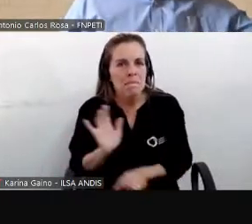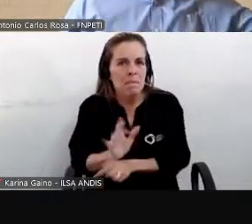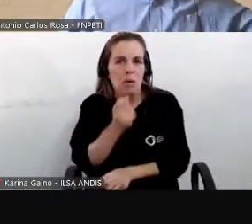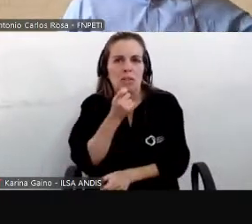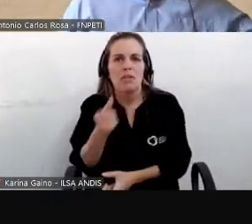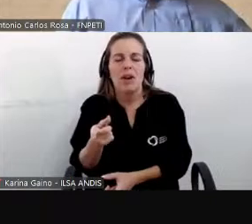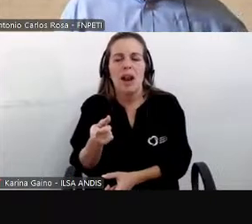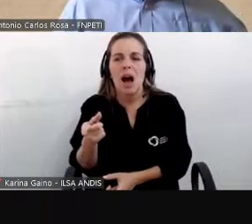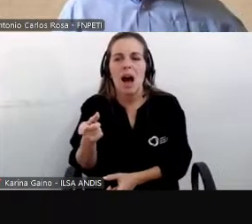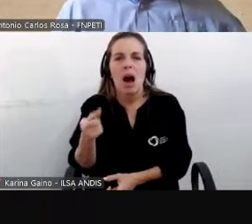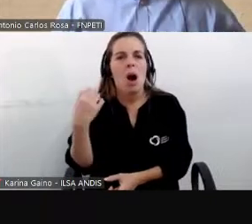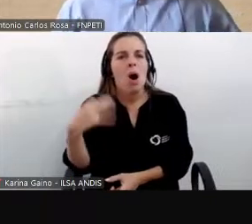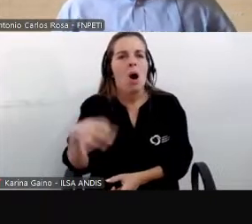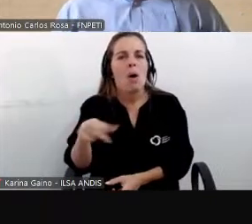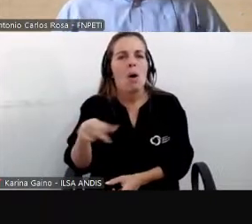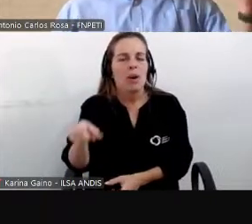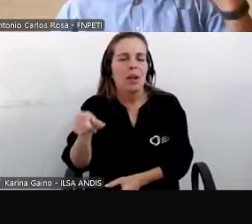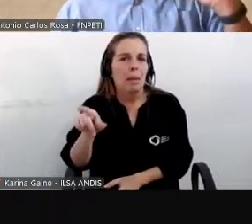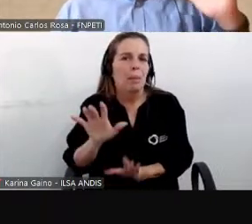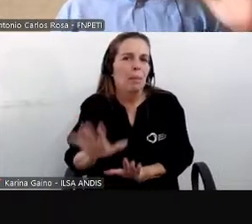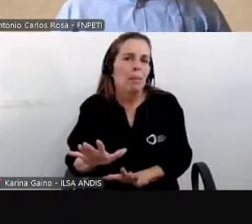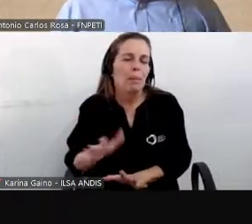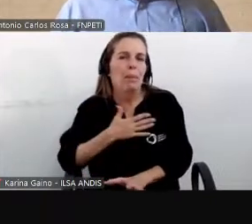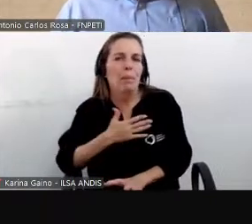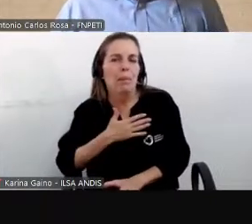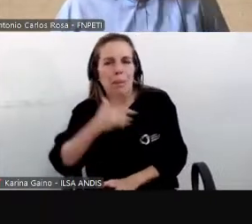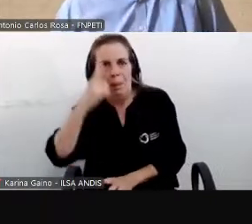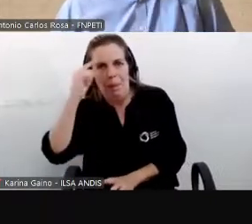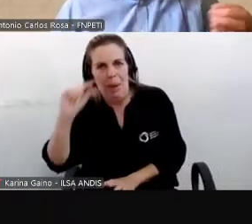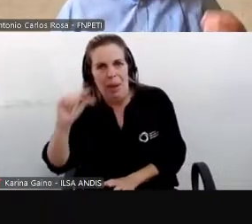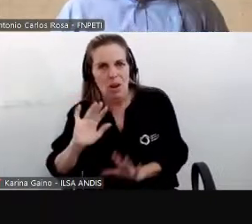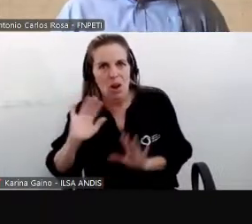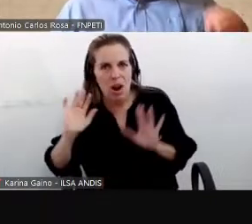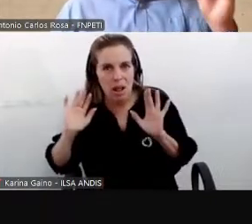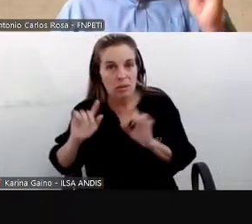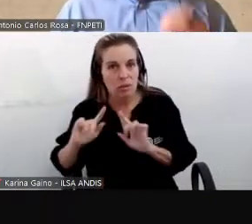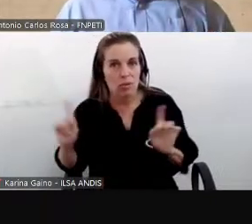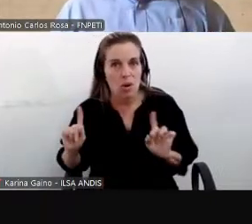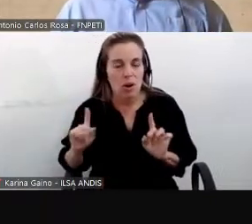believe that the worker is a pivot of his or her own